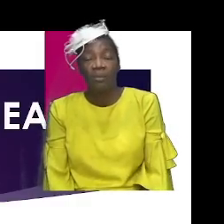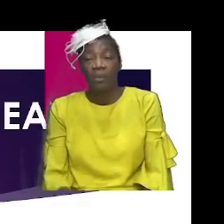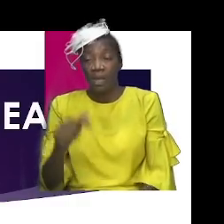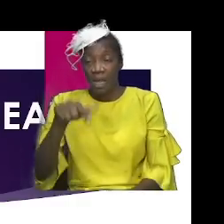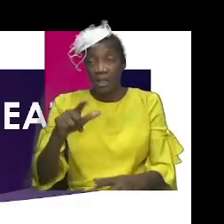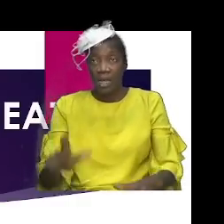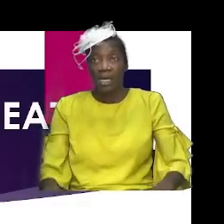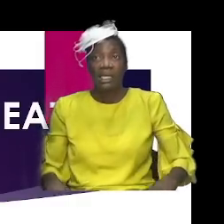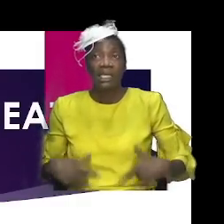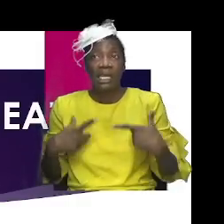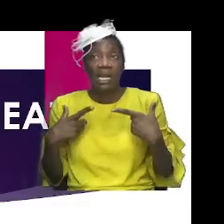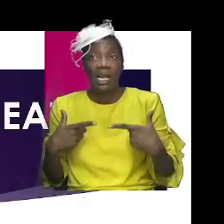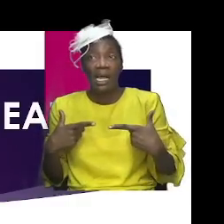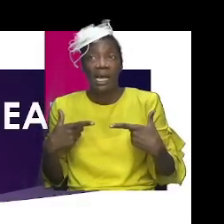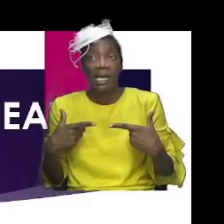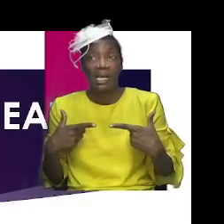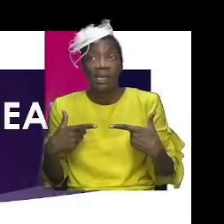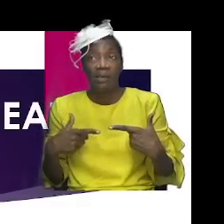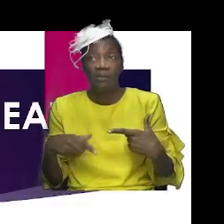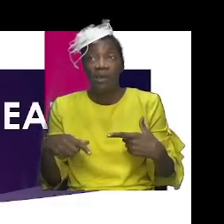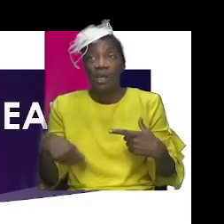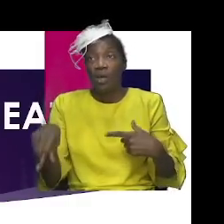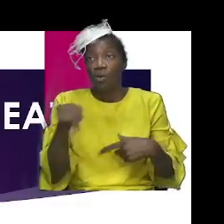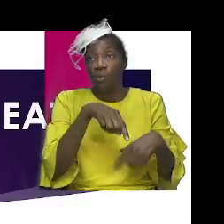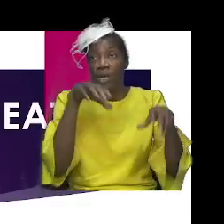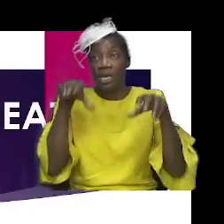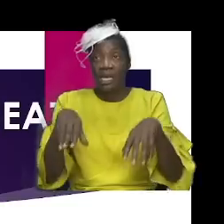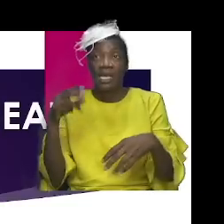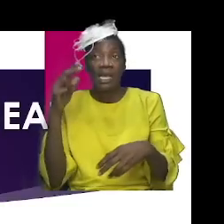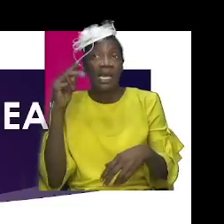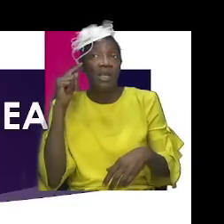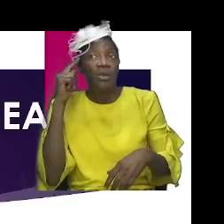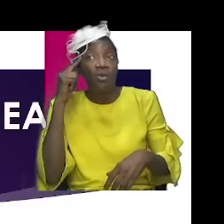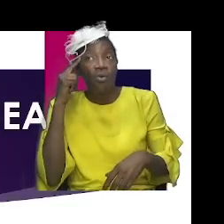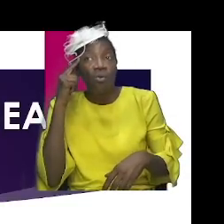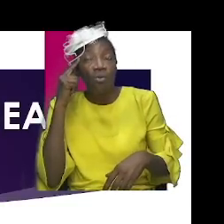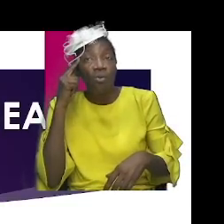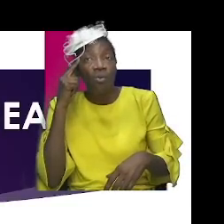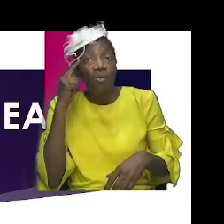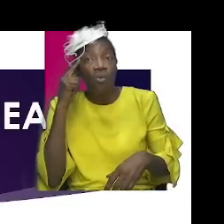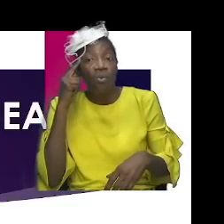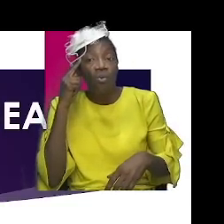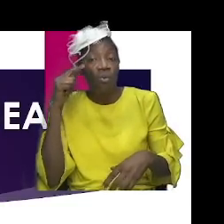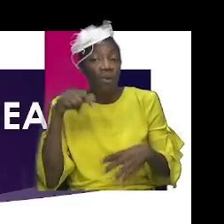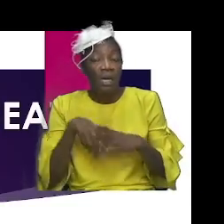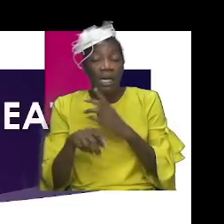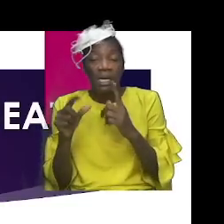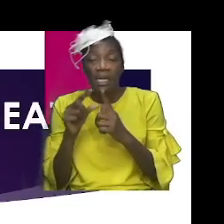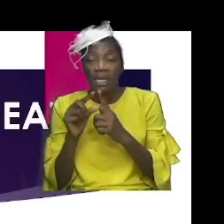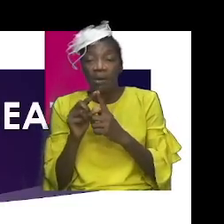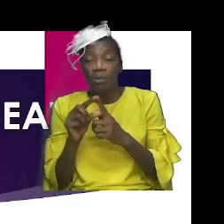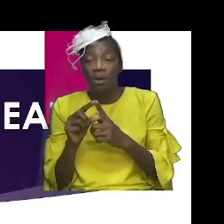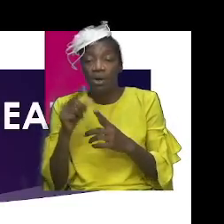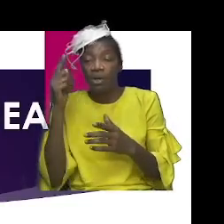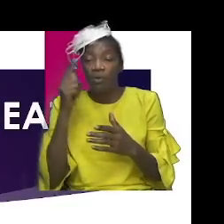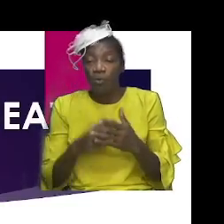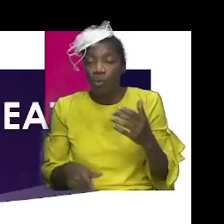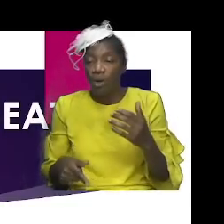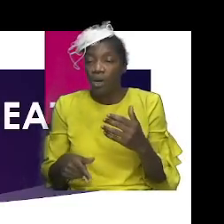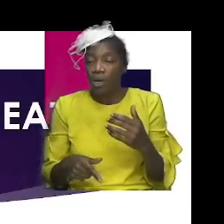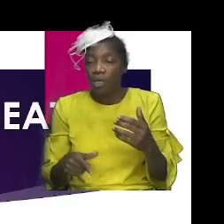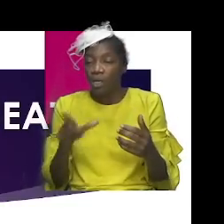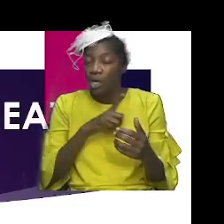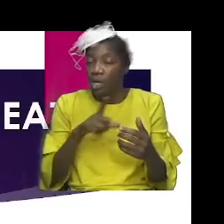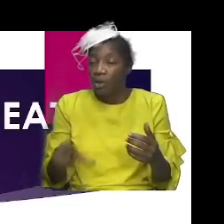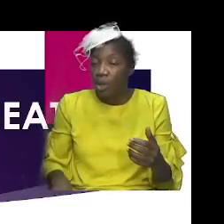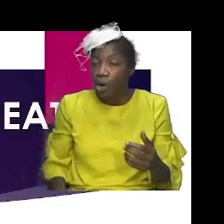life. And we can know and will know, because it is in the word, what exactly the